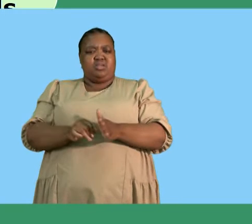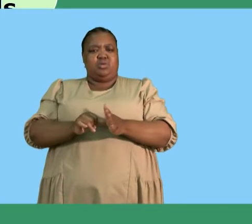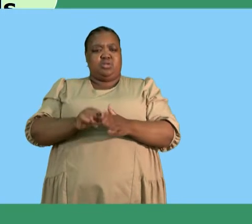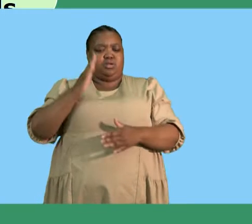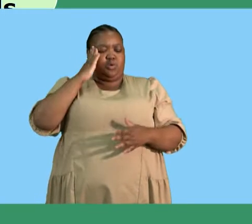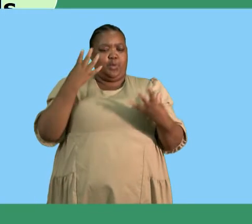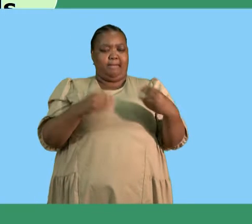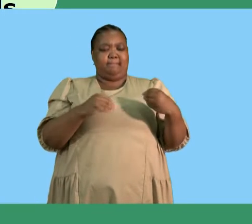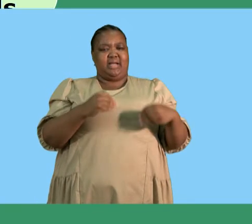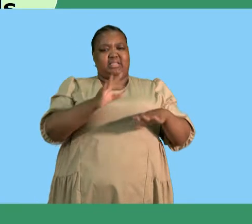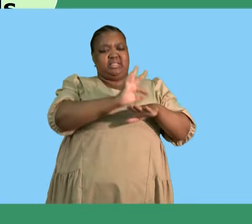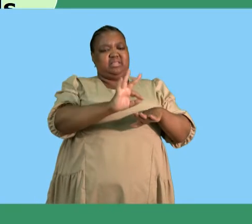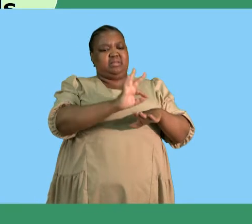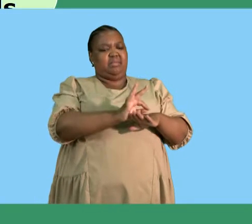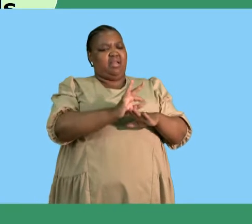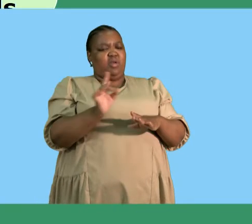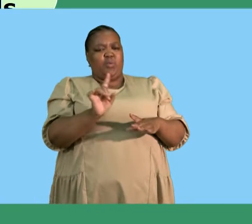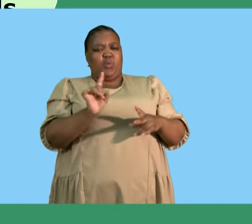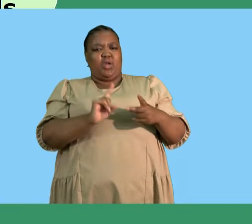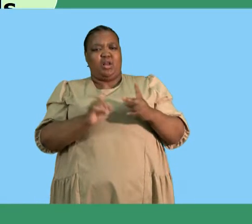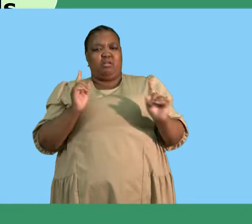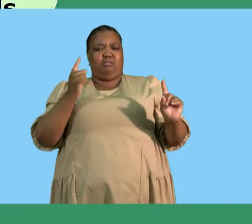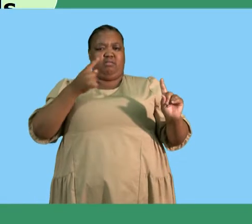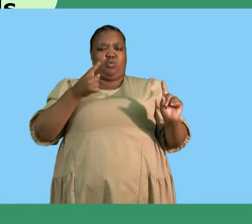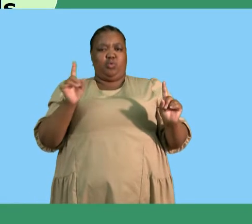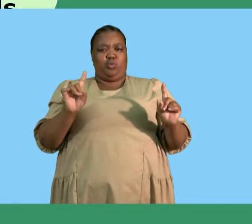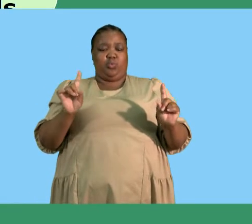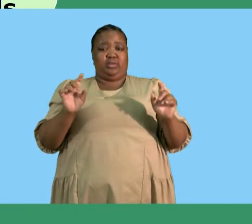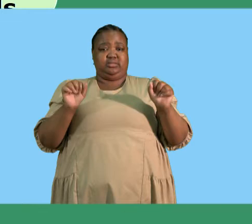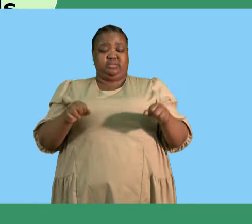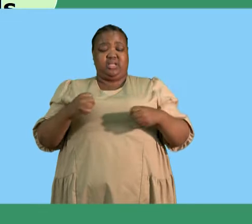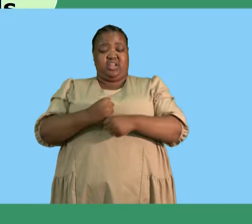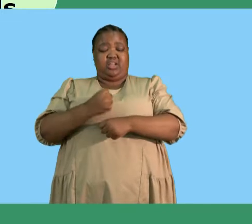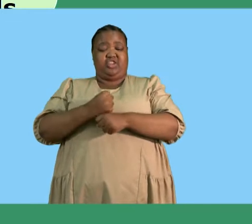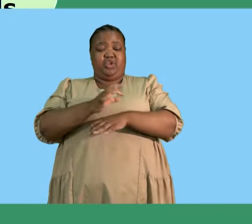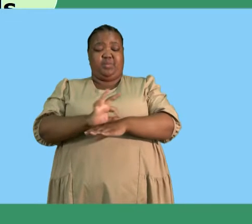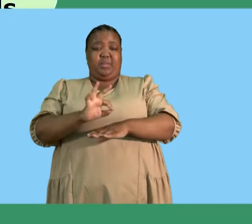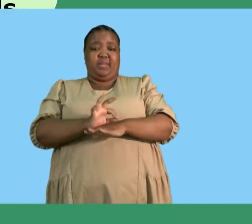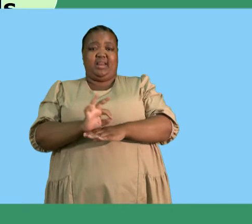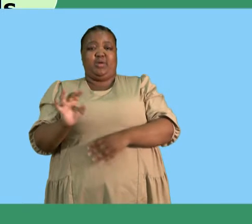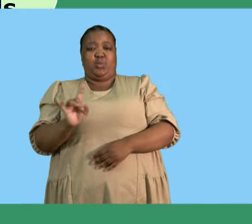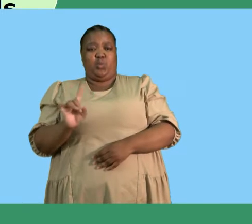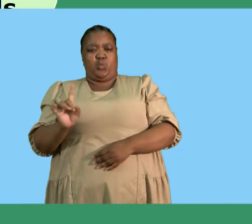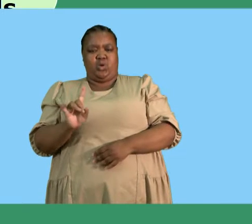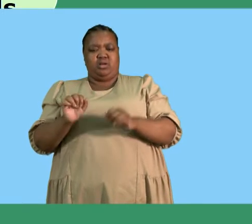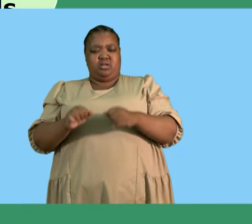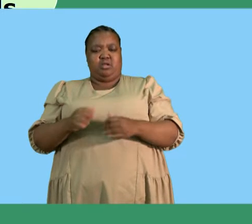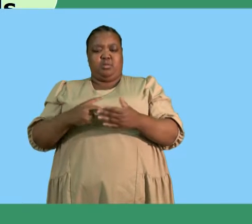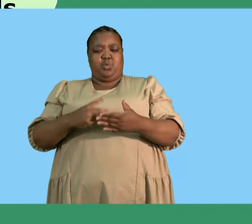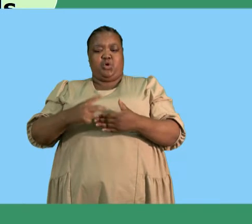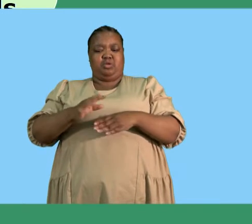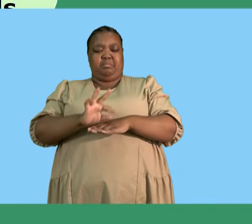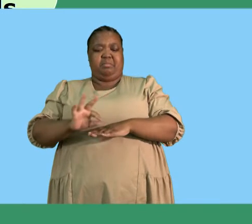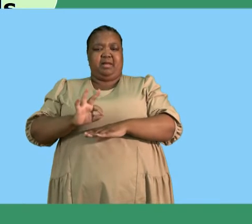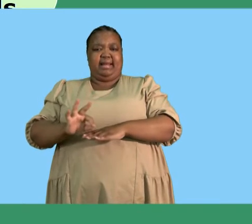You must then know an action plan that you need in order for you to have your project planning tools and know